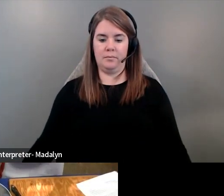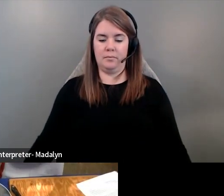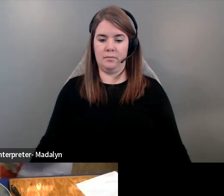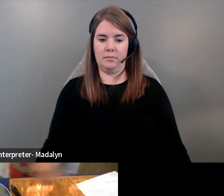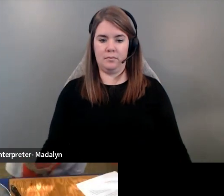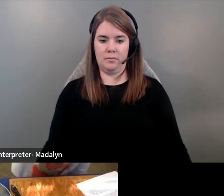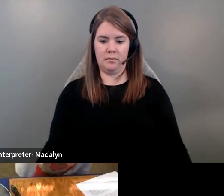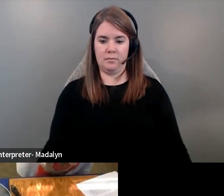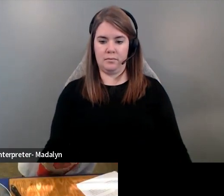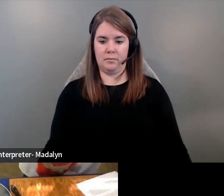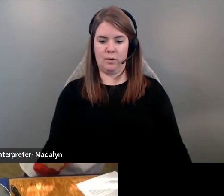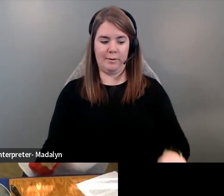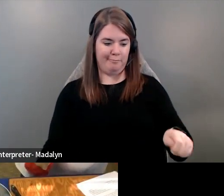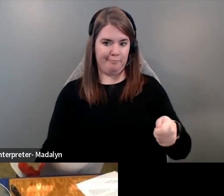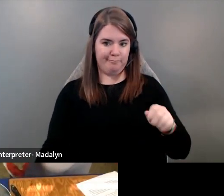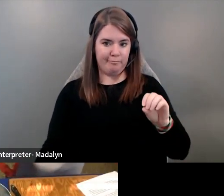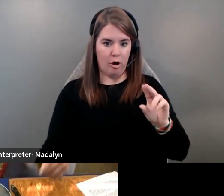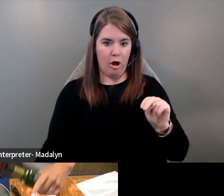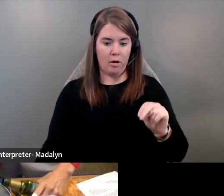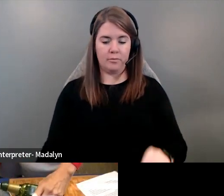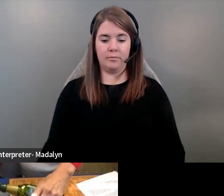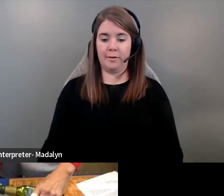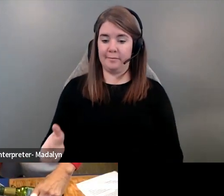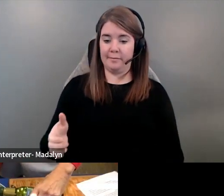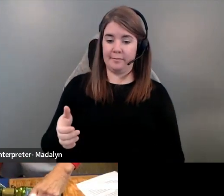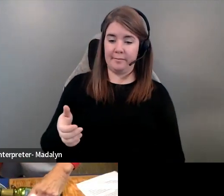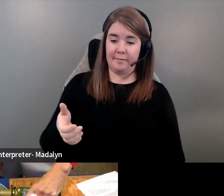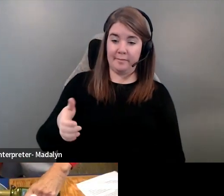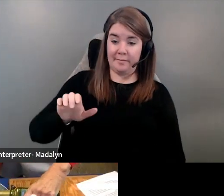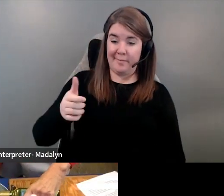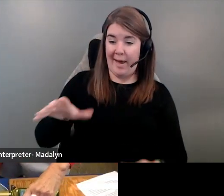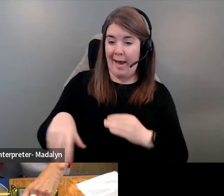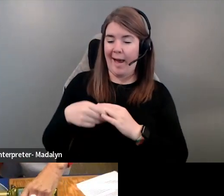turn this on. I'm going to add a little bit of my olive oil.